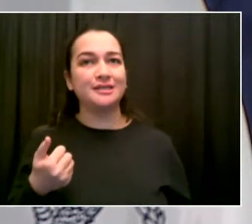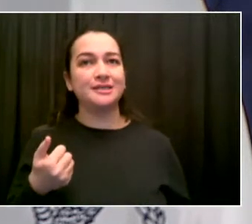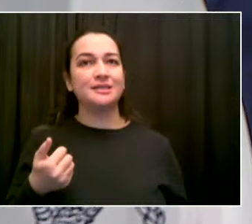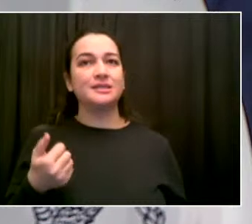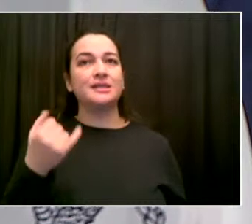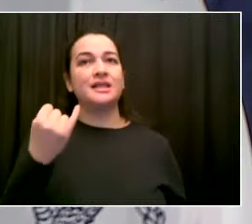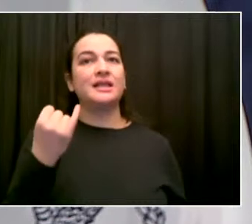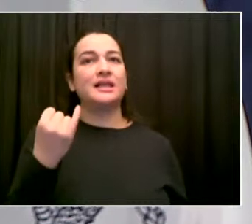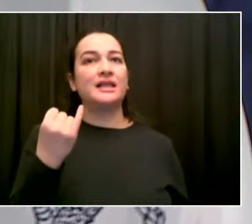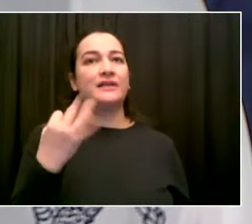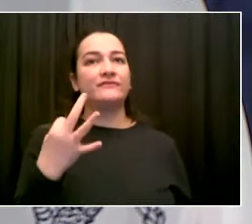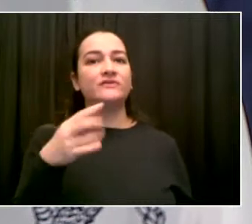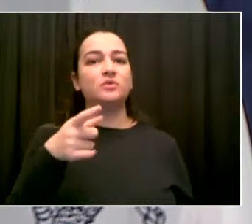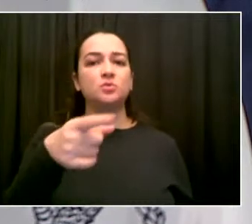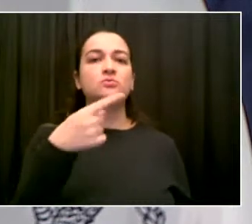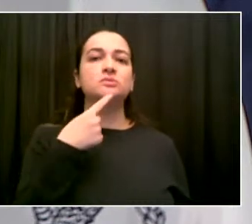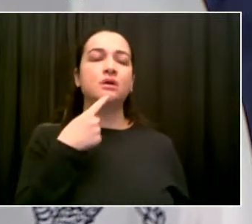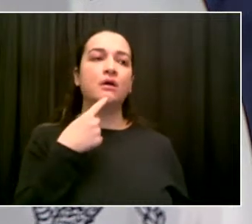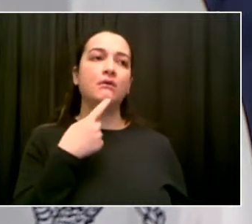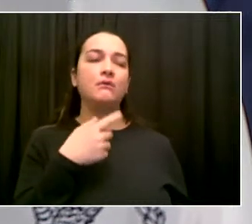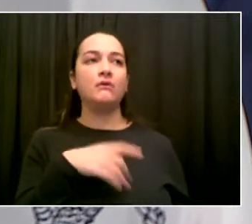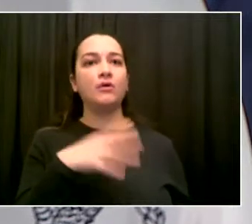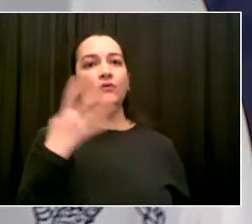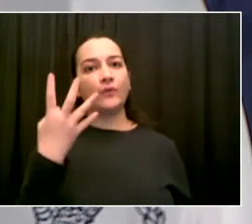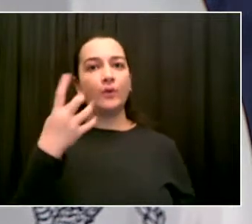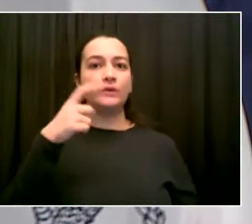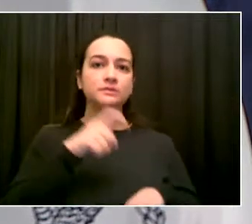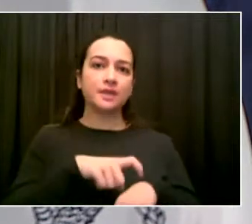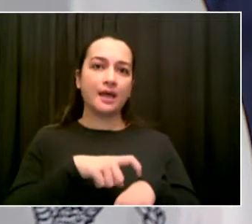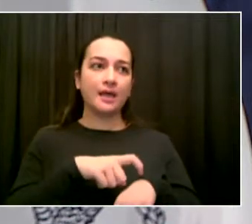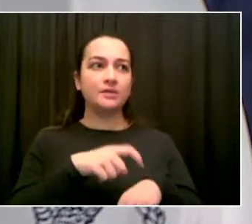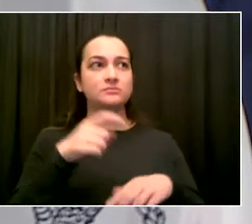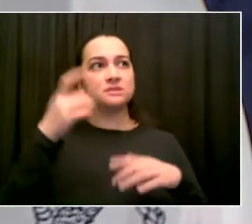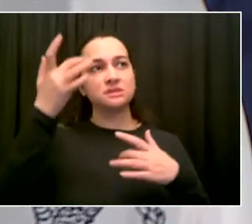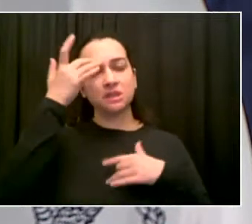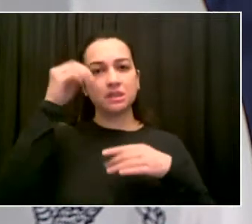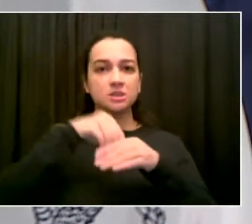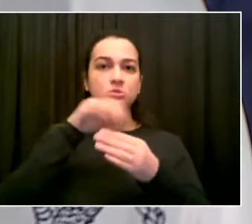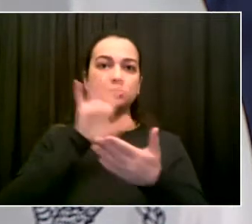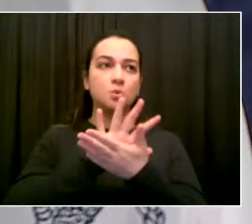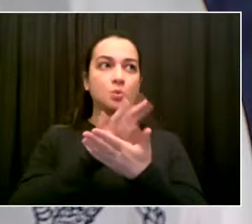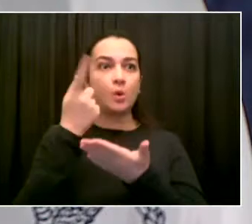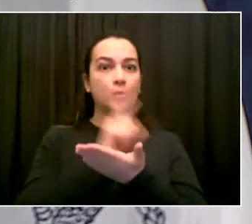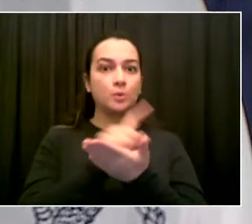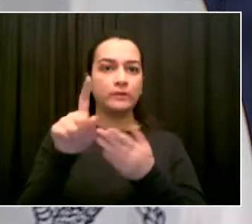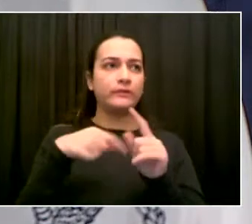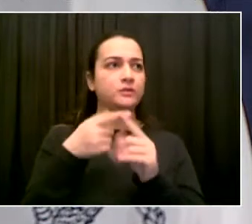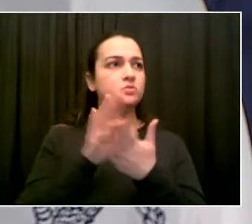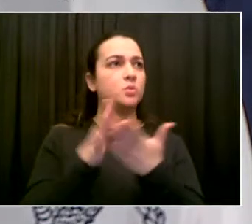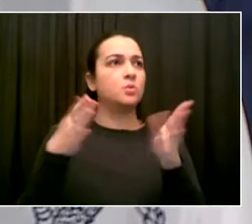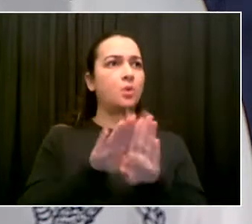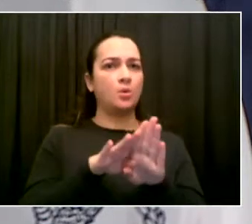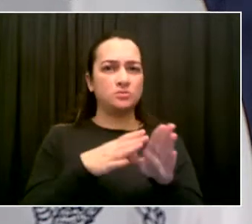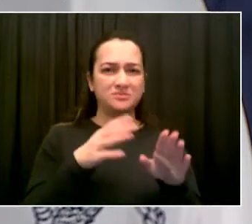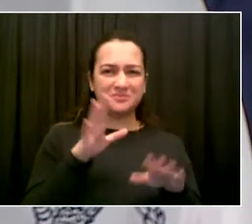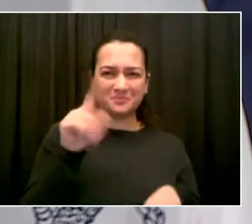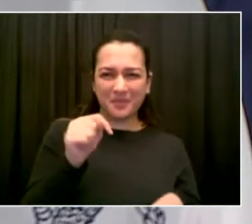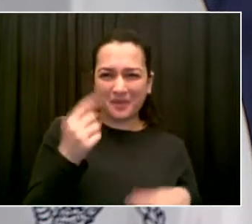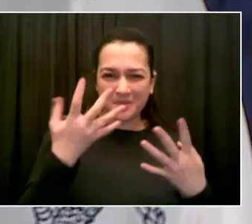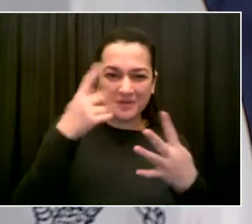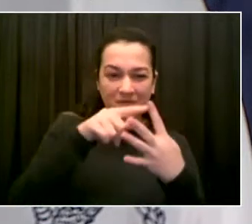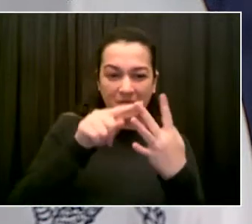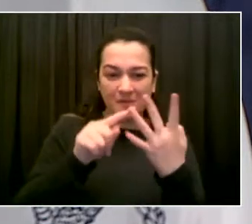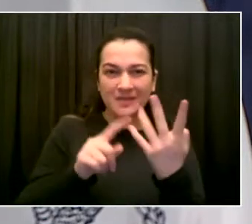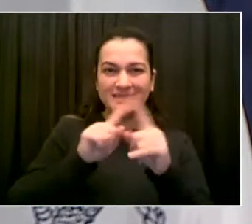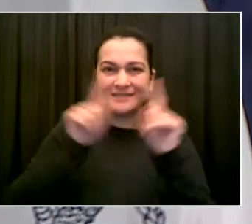else? Yeah, Rima, I'll start and turn to Dr. Varma. Anything that Dr. Katz or Dr. Choksi want to add, obviously, again, just raise